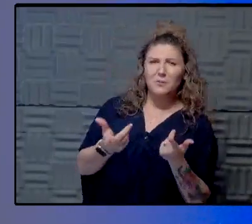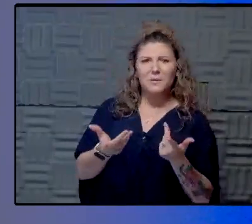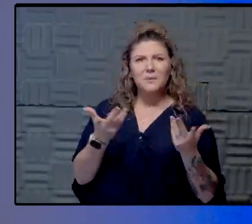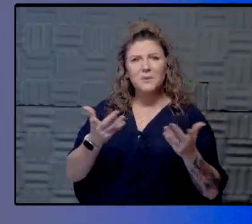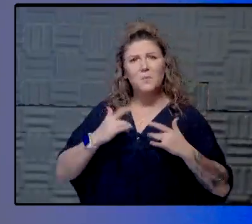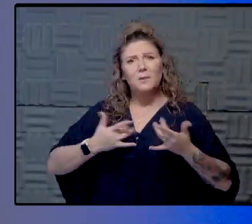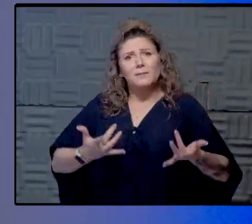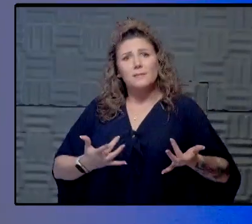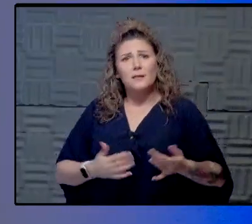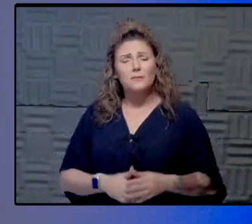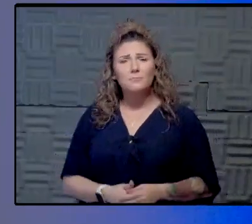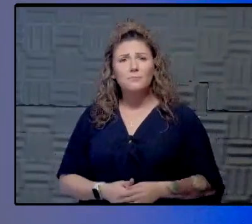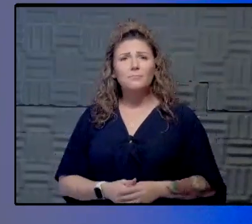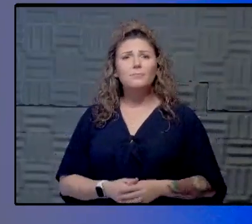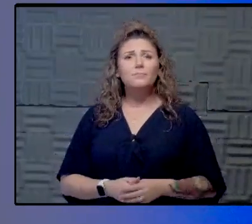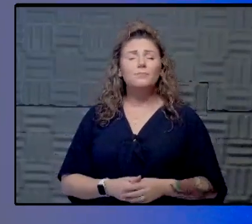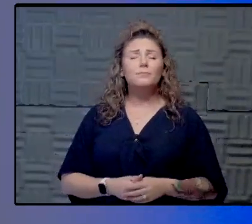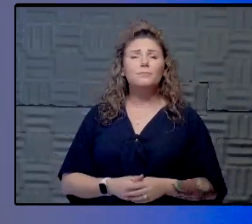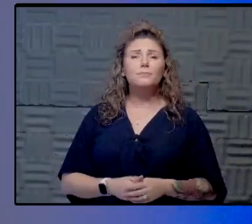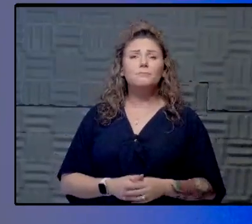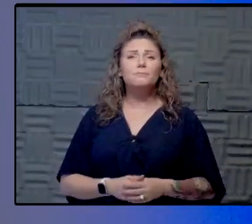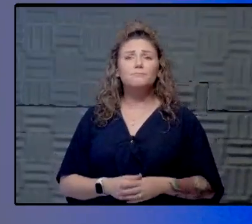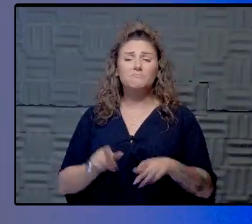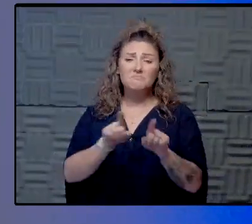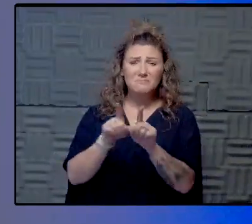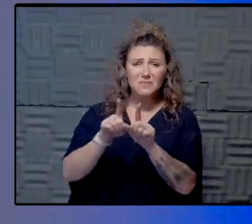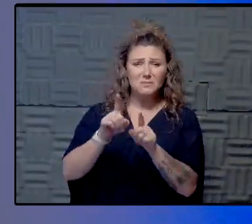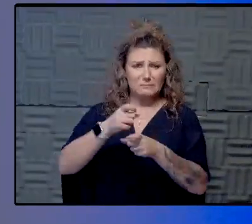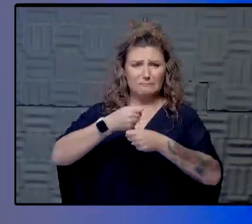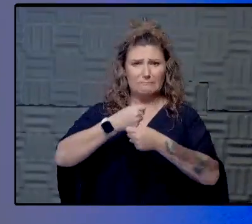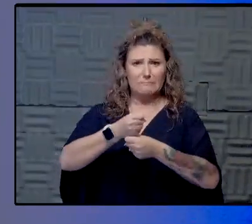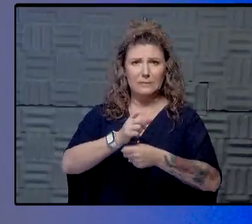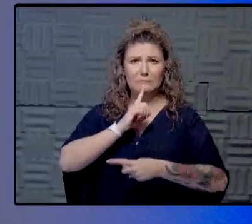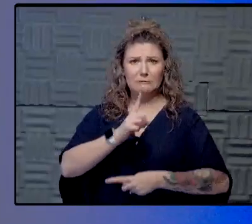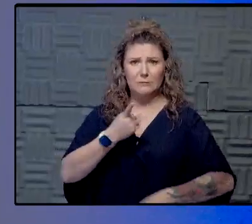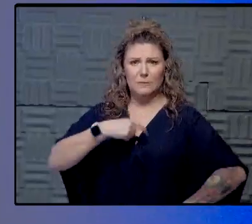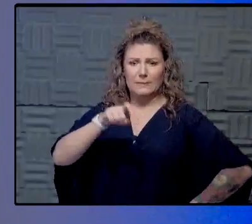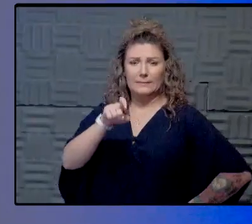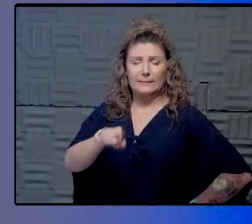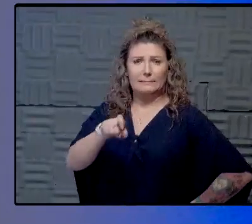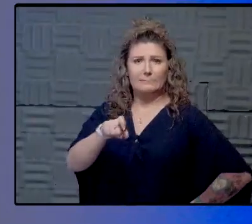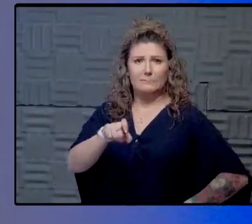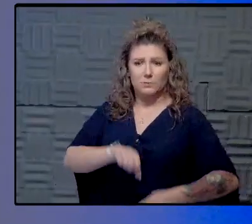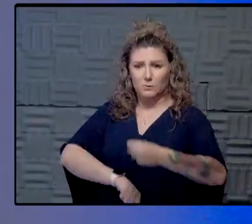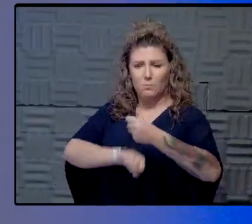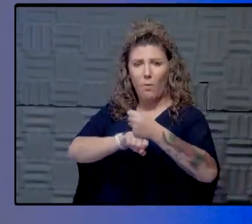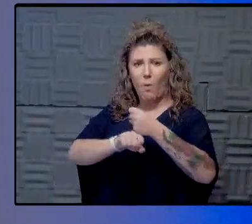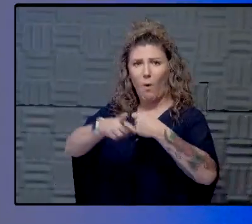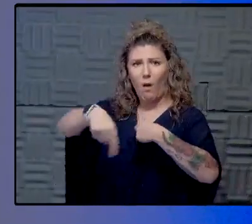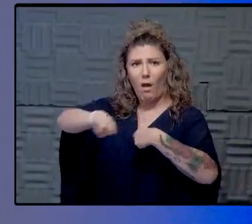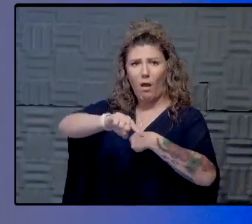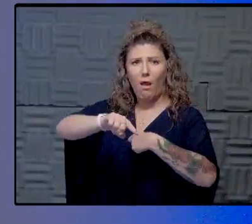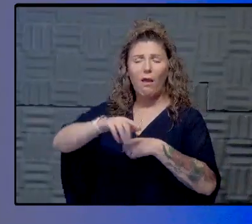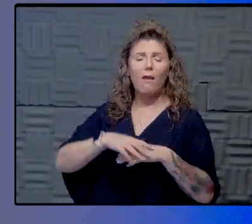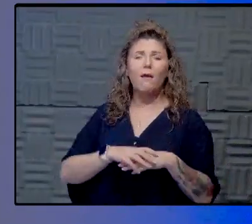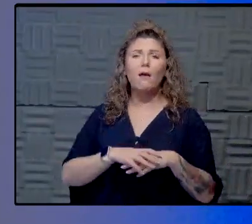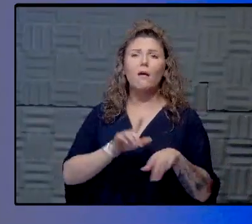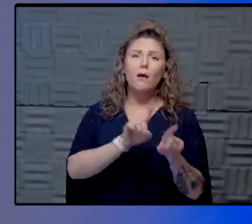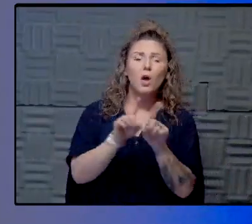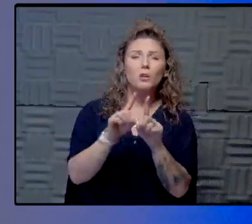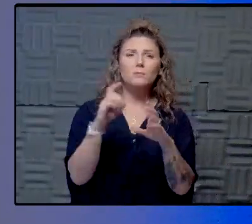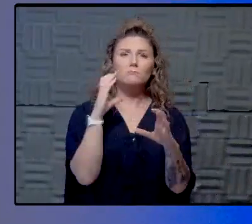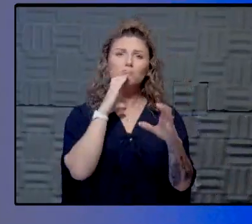doing. We need to be making sure that they've got good support around them. We need to be communicating